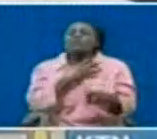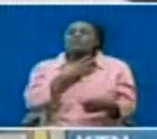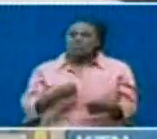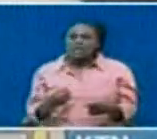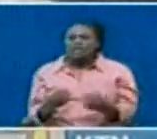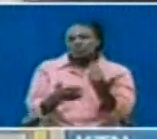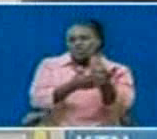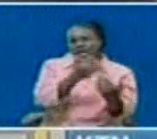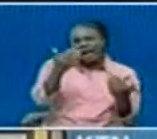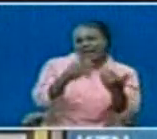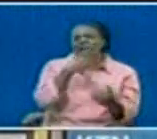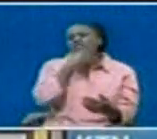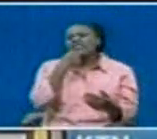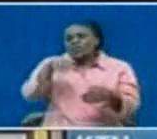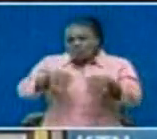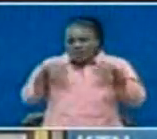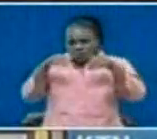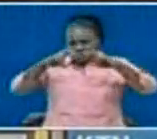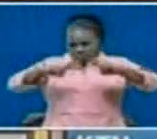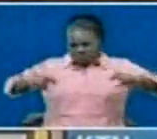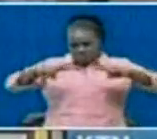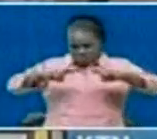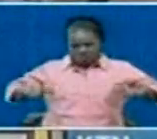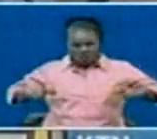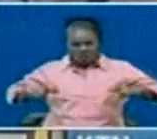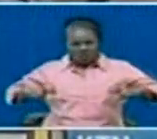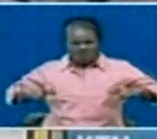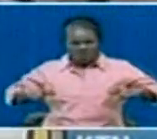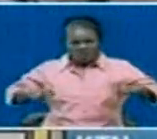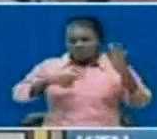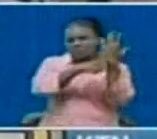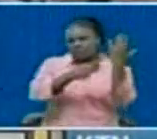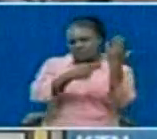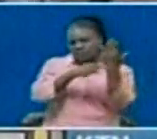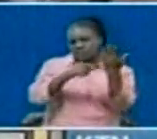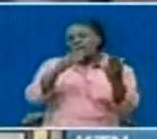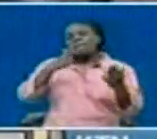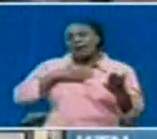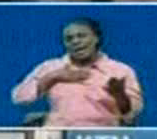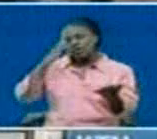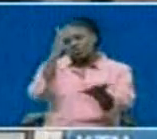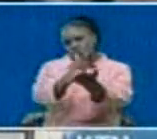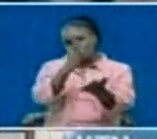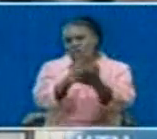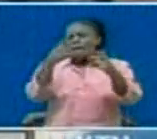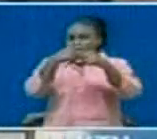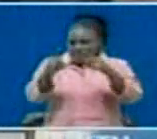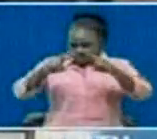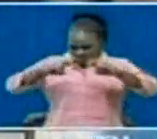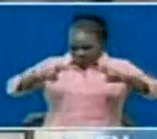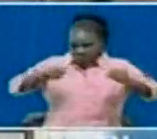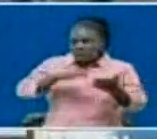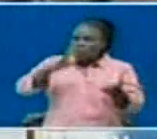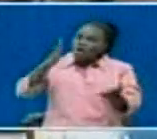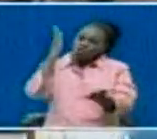him up pending further investigations to ascertain actual paternity. Kulingana na ile address imeandikwa hapo ni yangu, lakini tutachunguza zaidi tujue ni